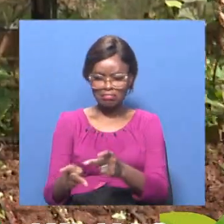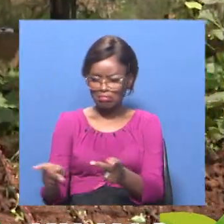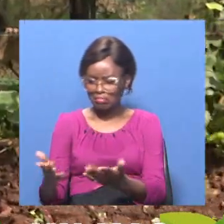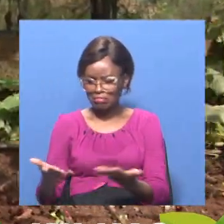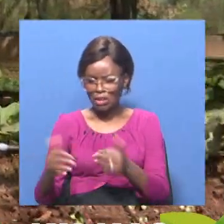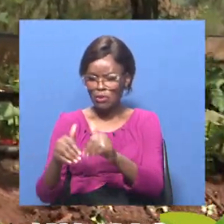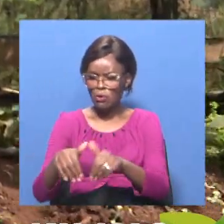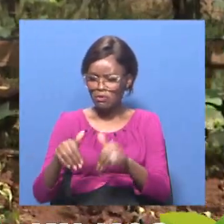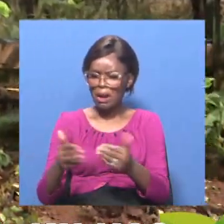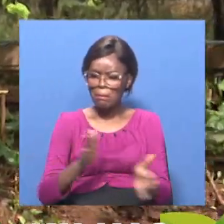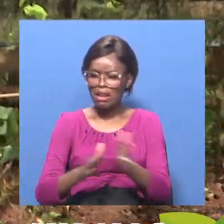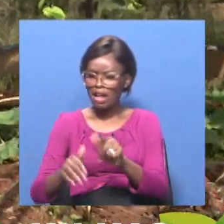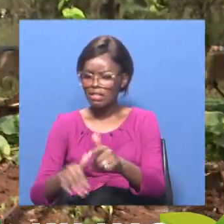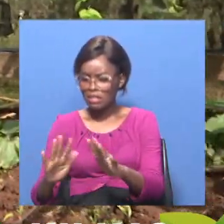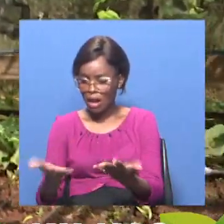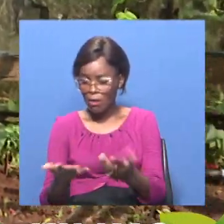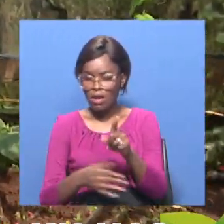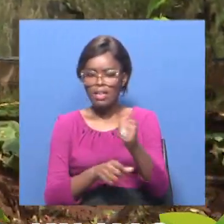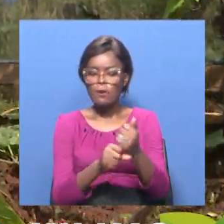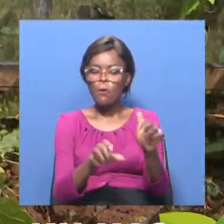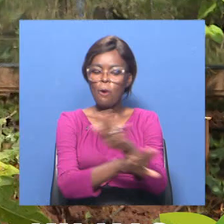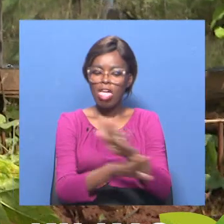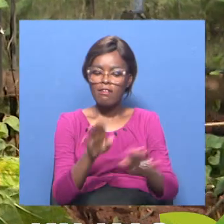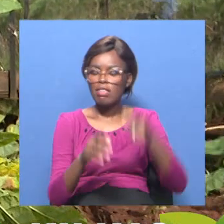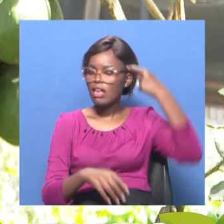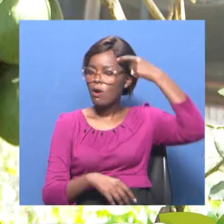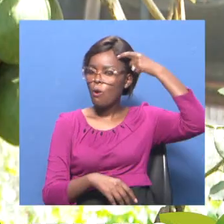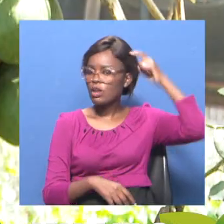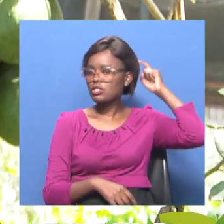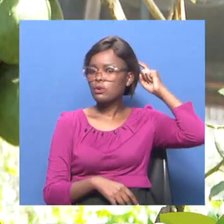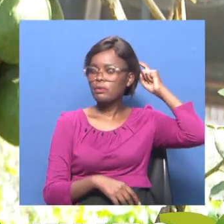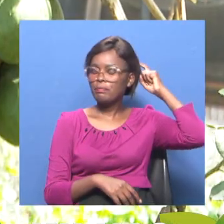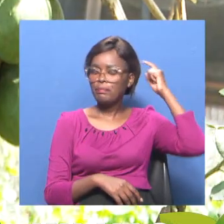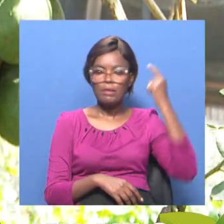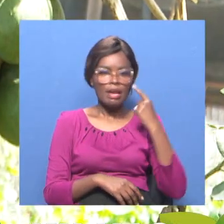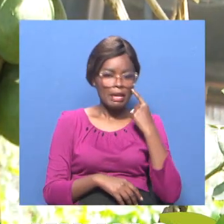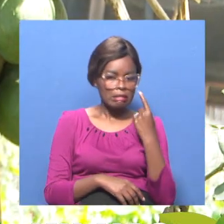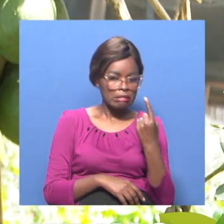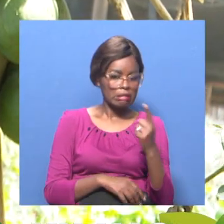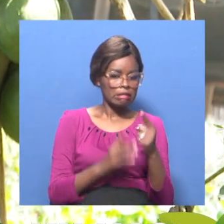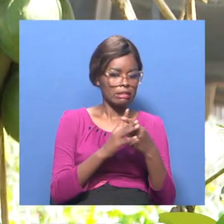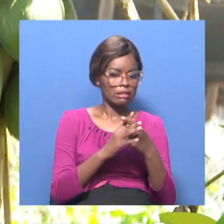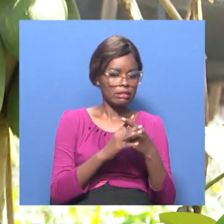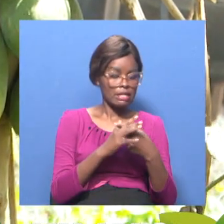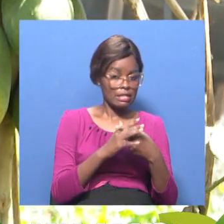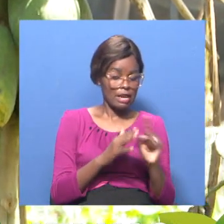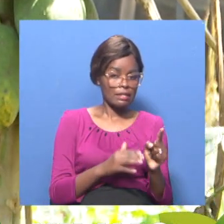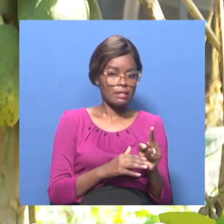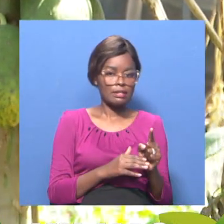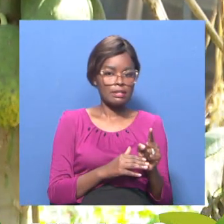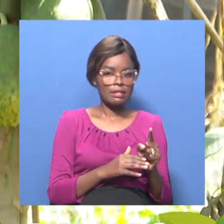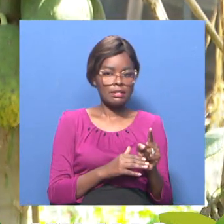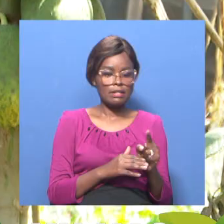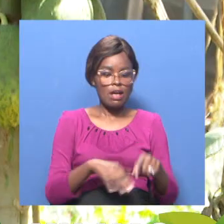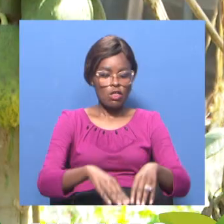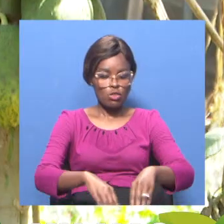me how you plan for this. Here I do everything organic, and you find I'll begin